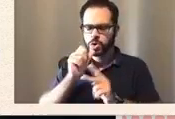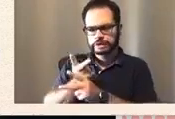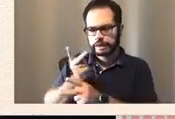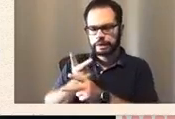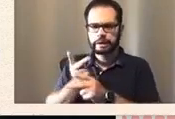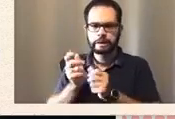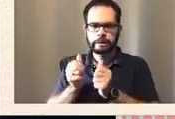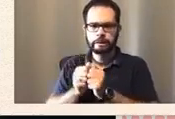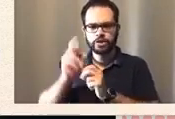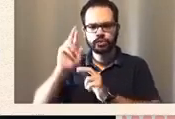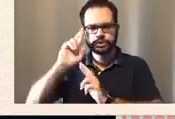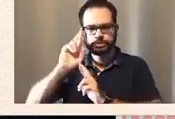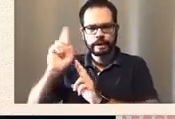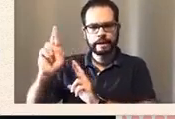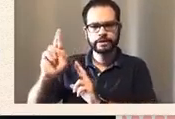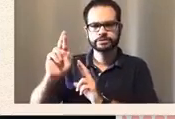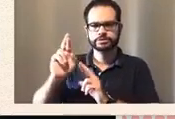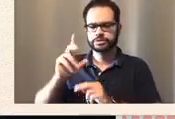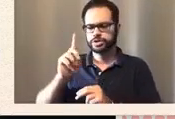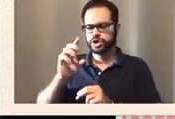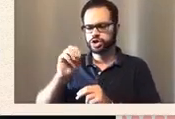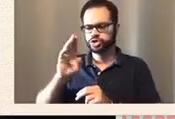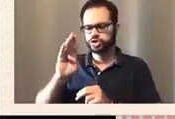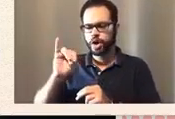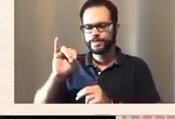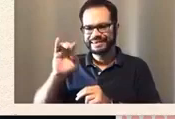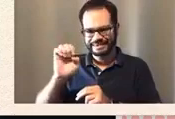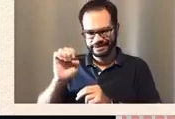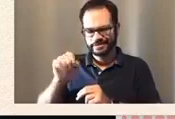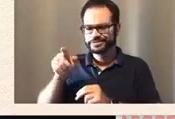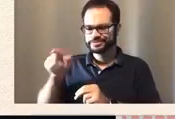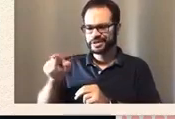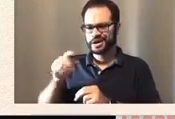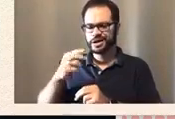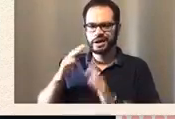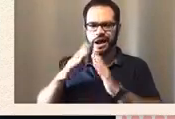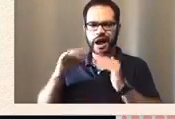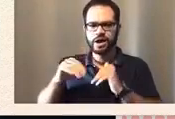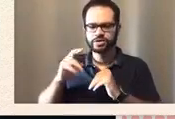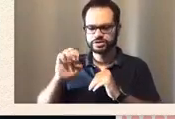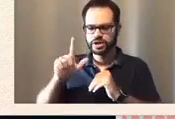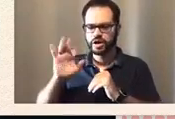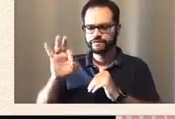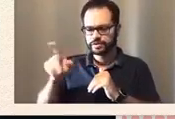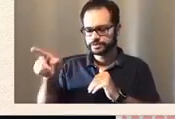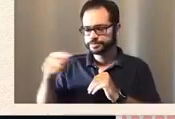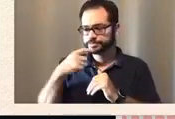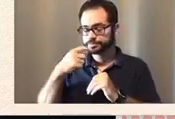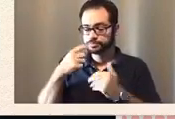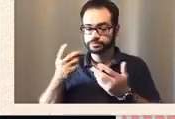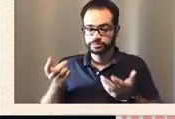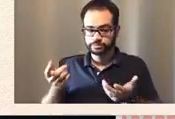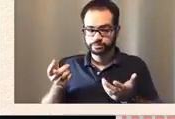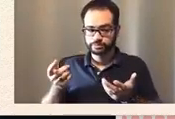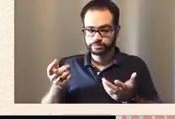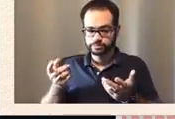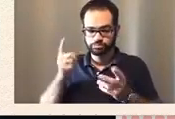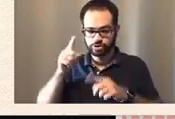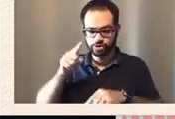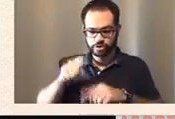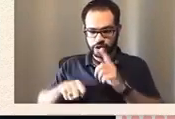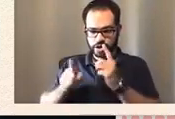treated Dobby, this current house elf. And Harry Potter responds by saying, "You can't have met many decent wizards